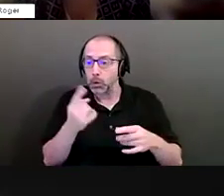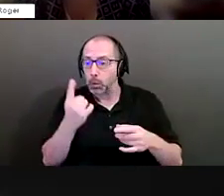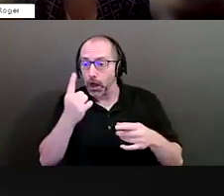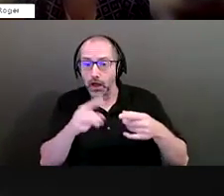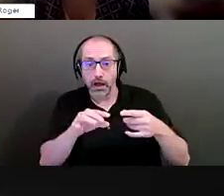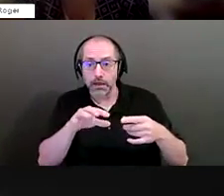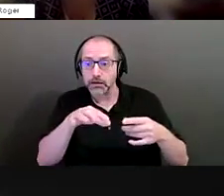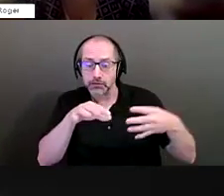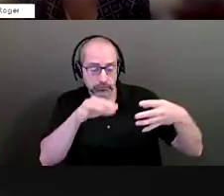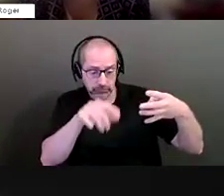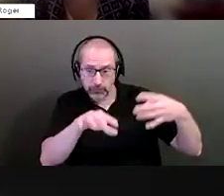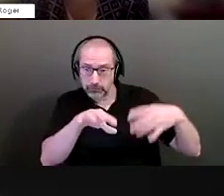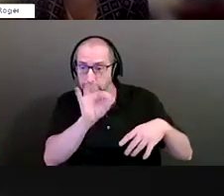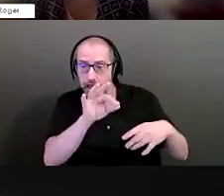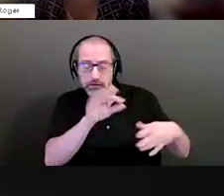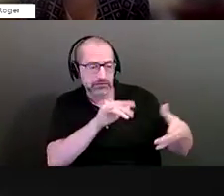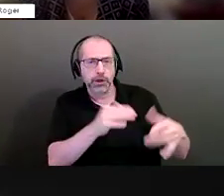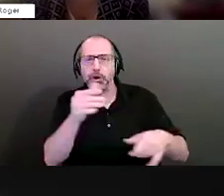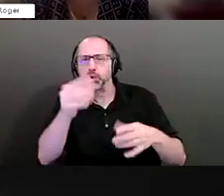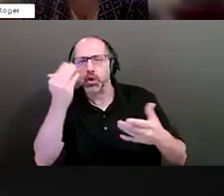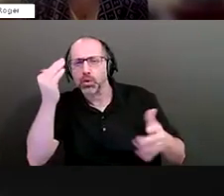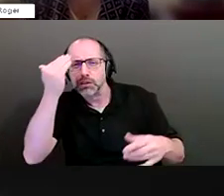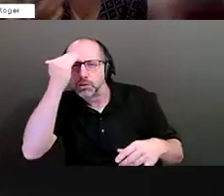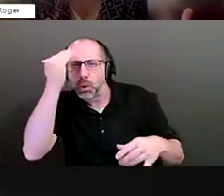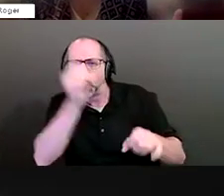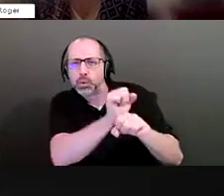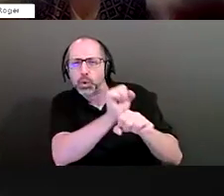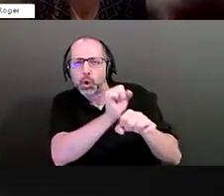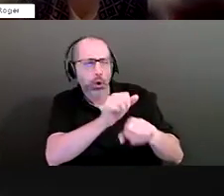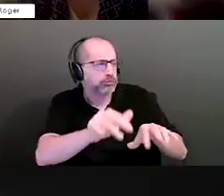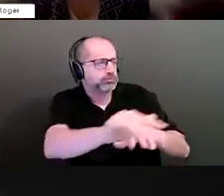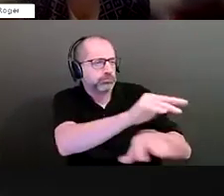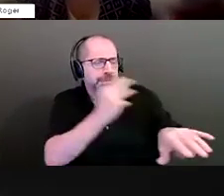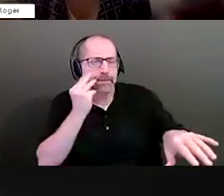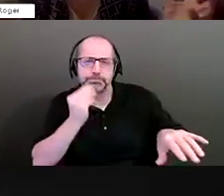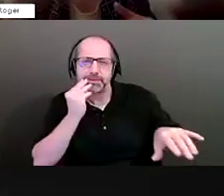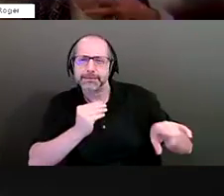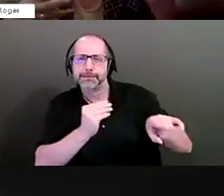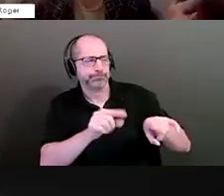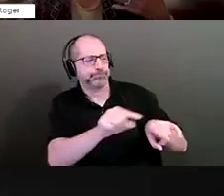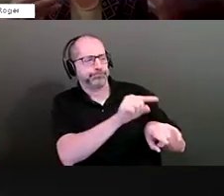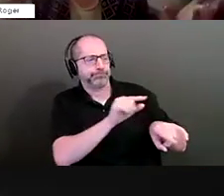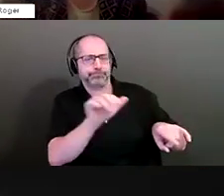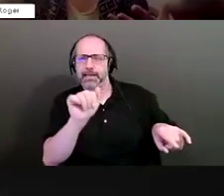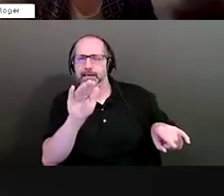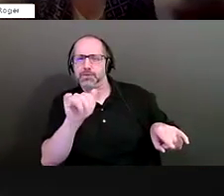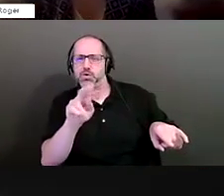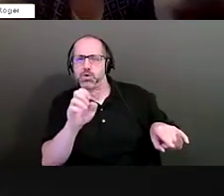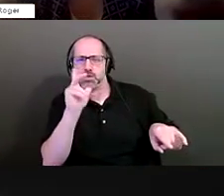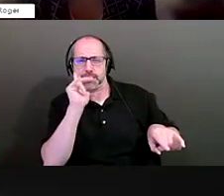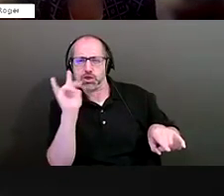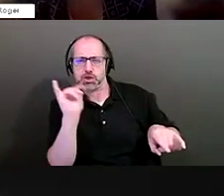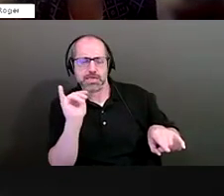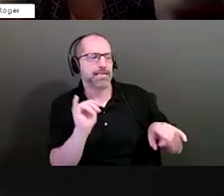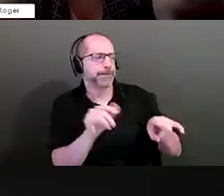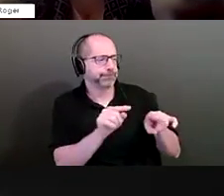know this who are working in the area, and those of you who are in a situation where you're thinking about